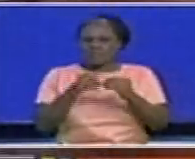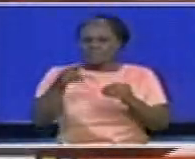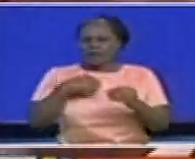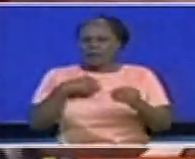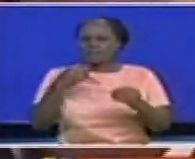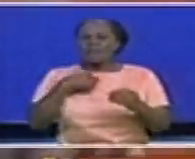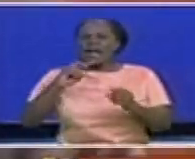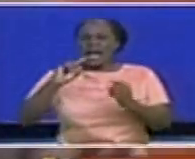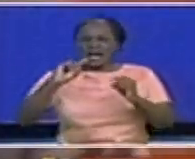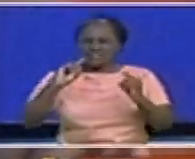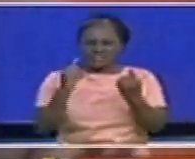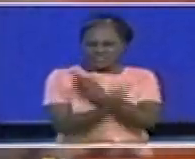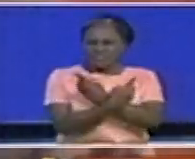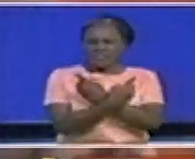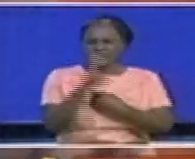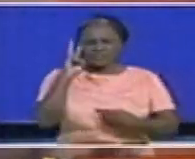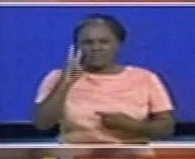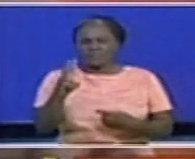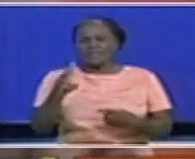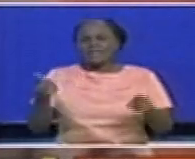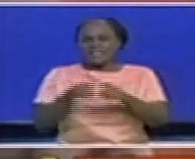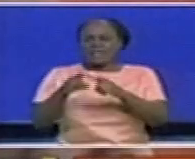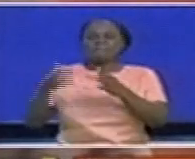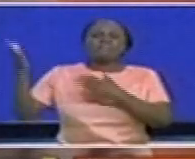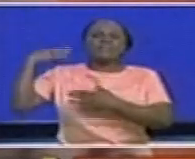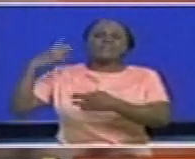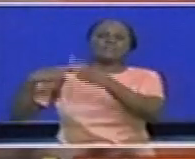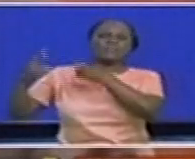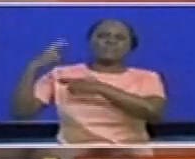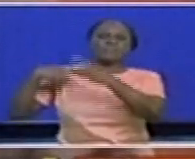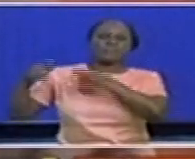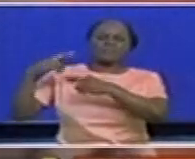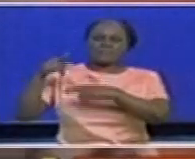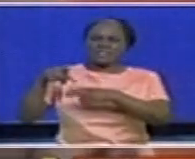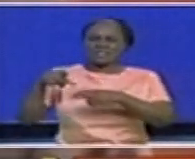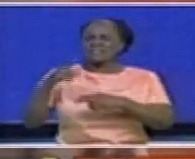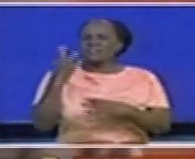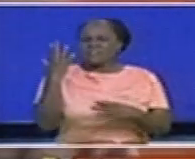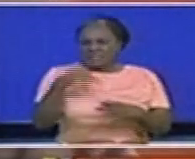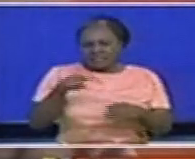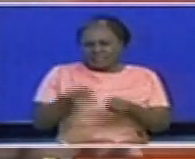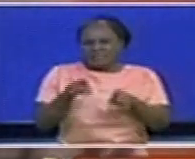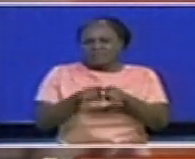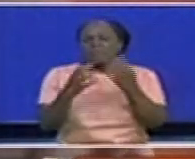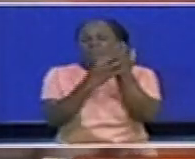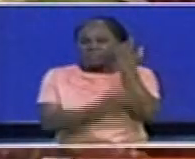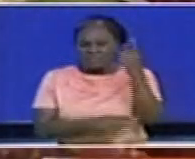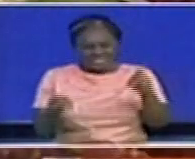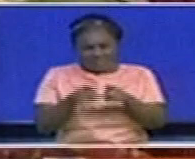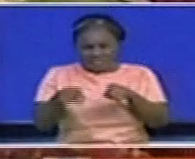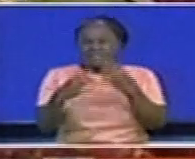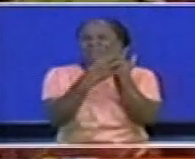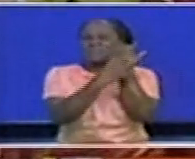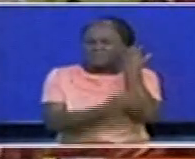mtazamo tofauti kabisa. Just as the previous evaluation purportedly done by SRC was a sham, we would also want to treat this one as a sham. It's